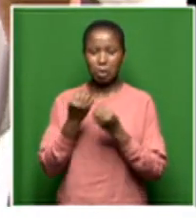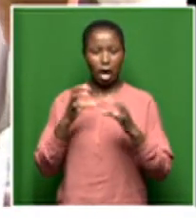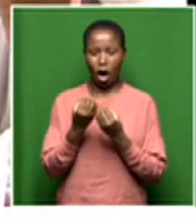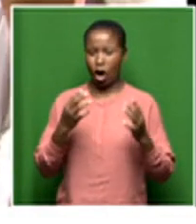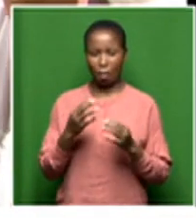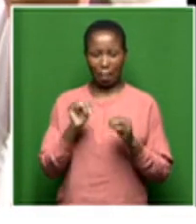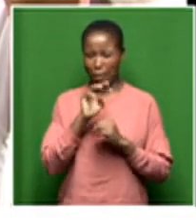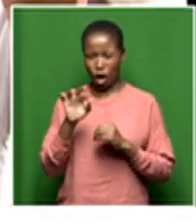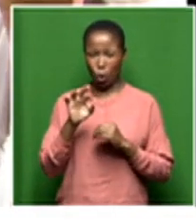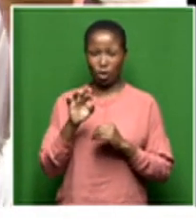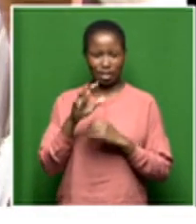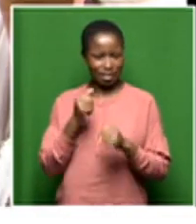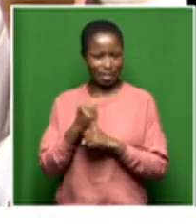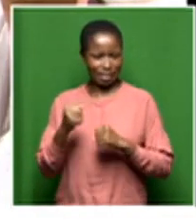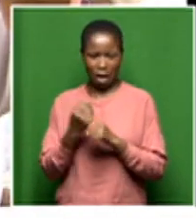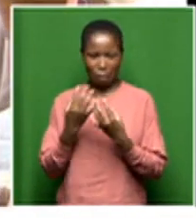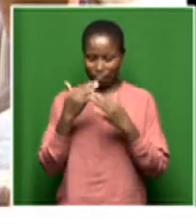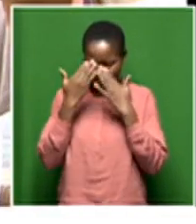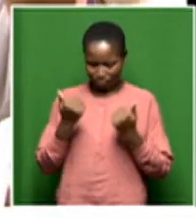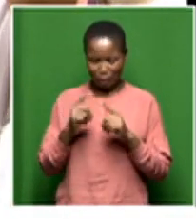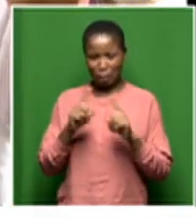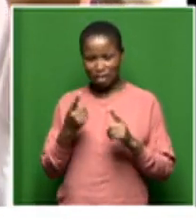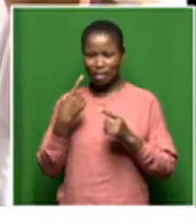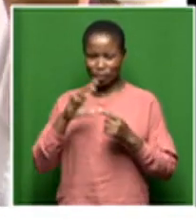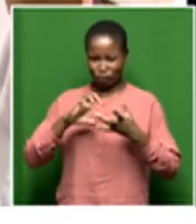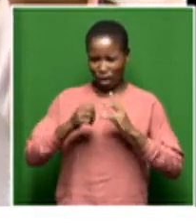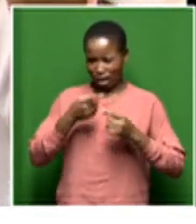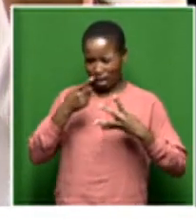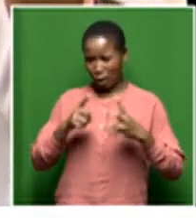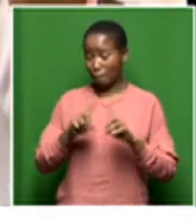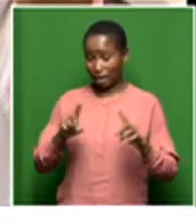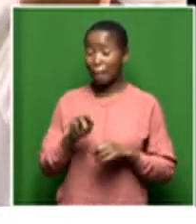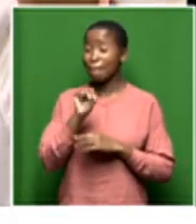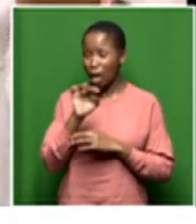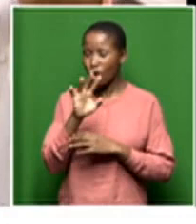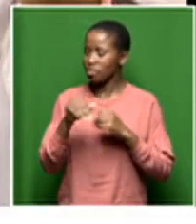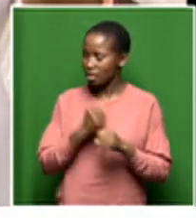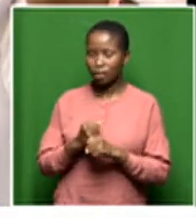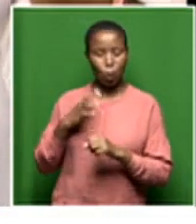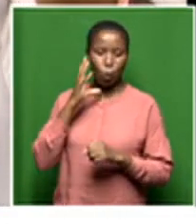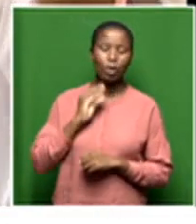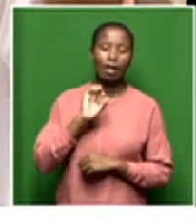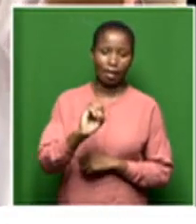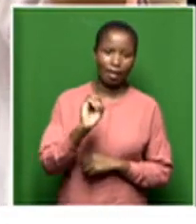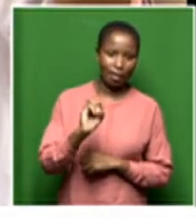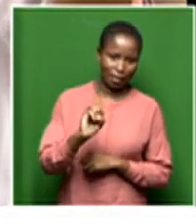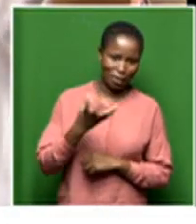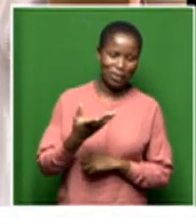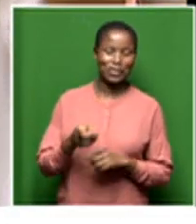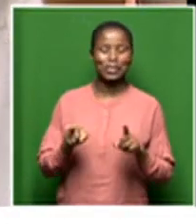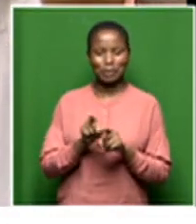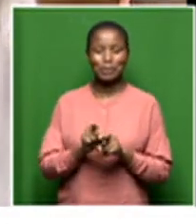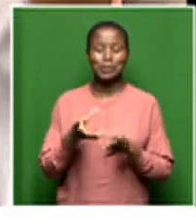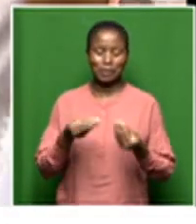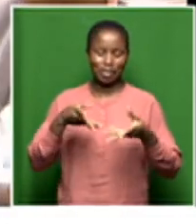years old they are. I tried to count the rings, but I couldn't quite get it right. But they're millions of years old, and I'm the oldest pilot in South Africa.